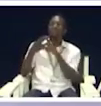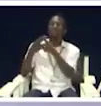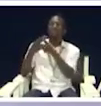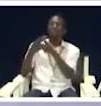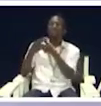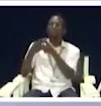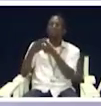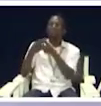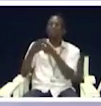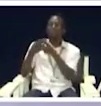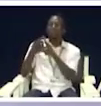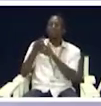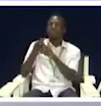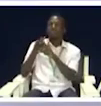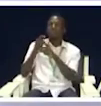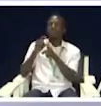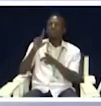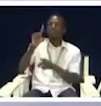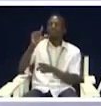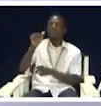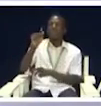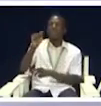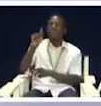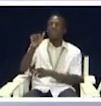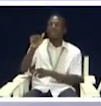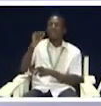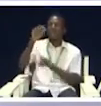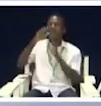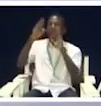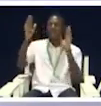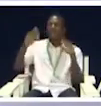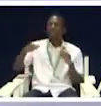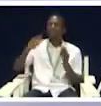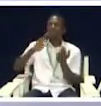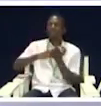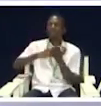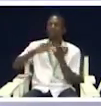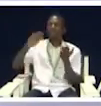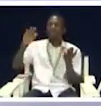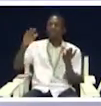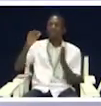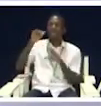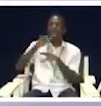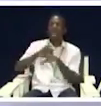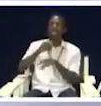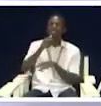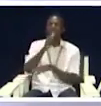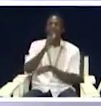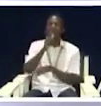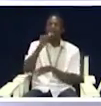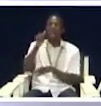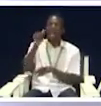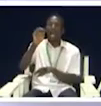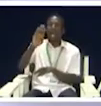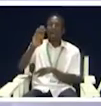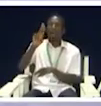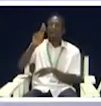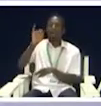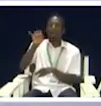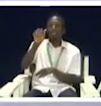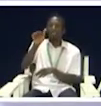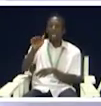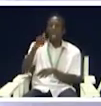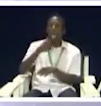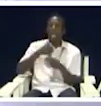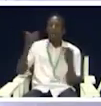Chukwuemeka from Latter House Glory, Abuja, FTC 9. I'm here to testify to the glory of